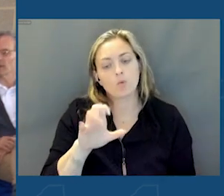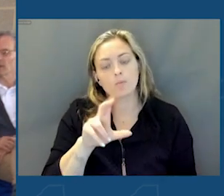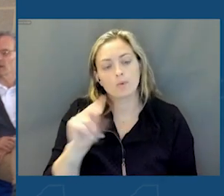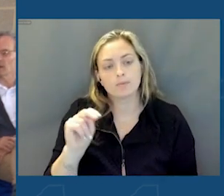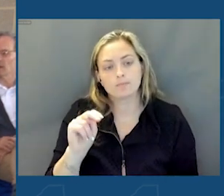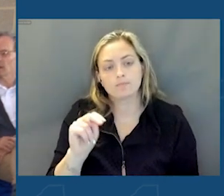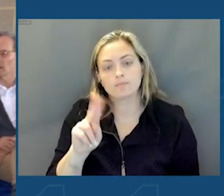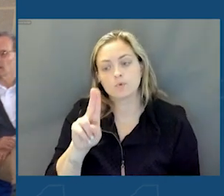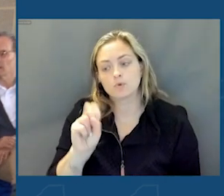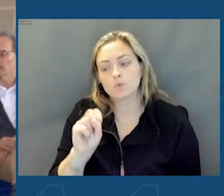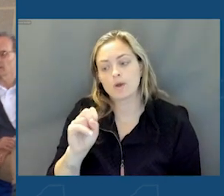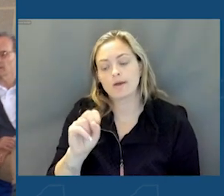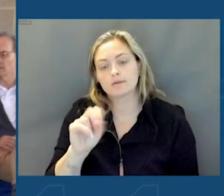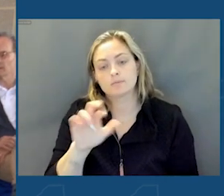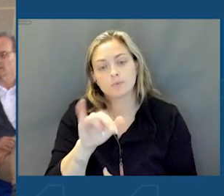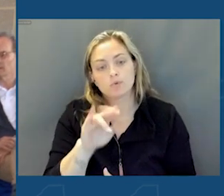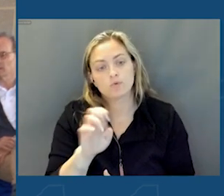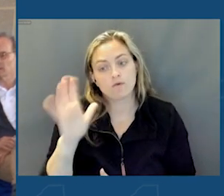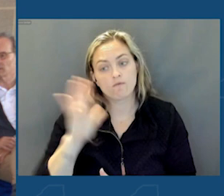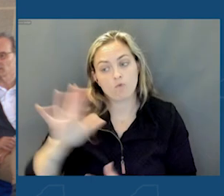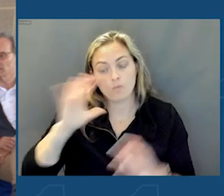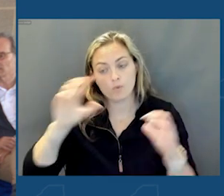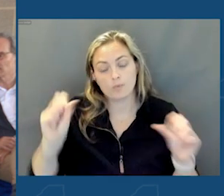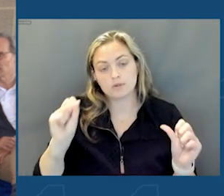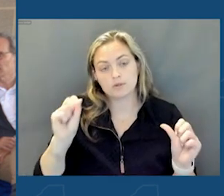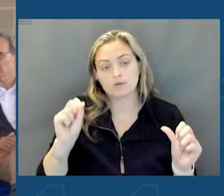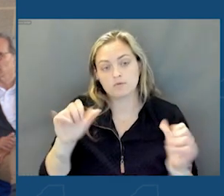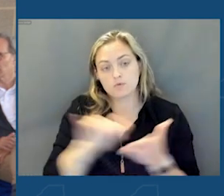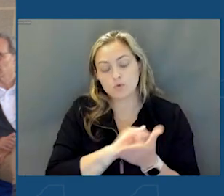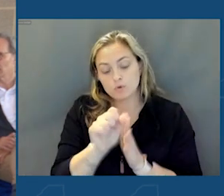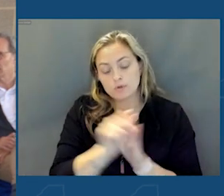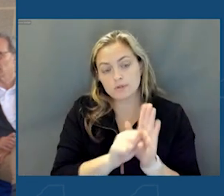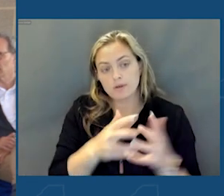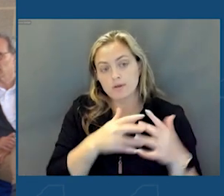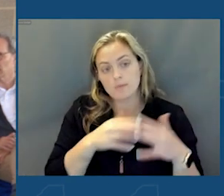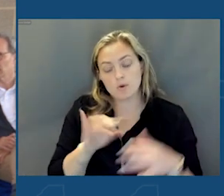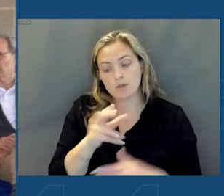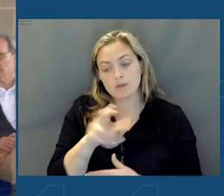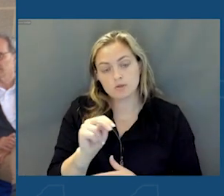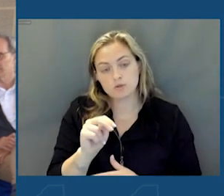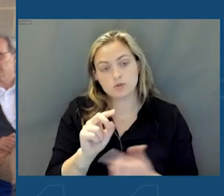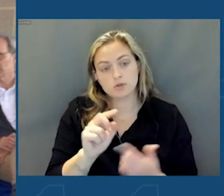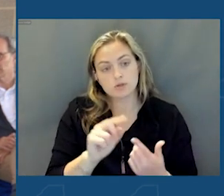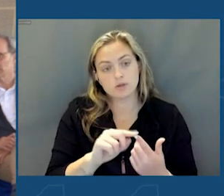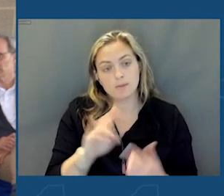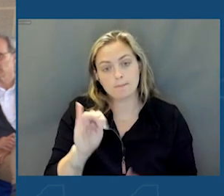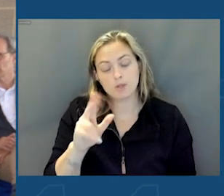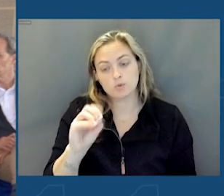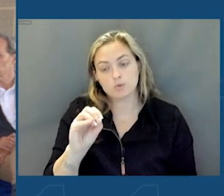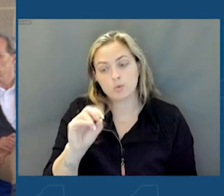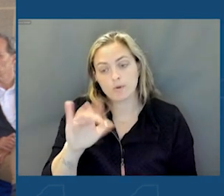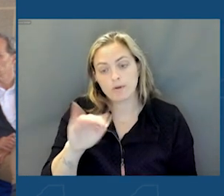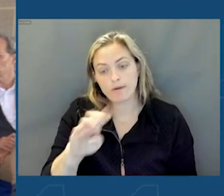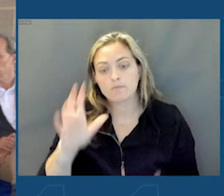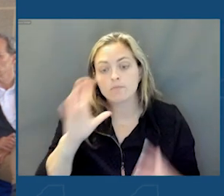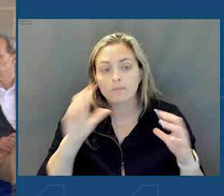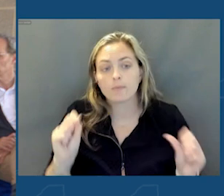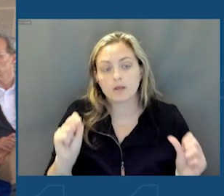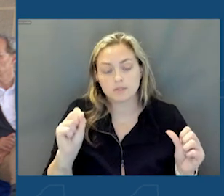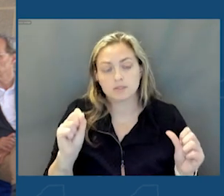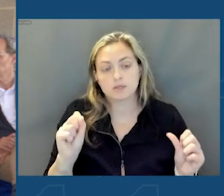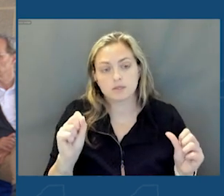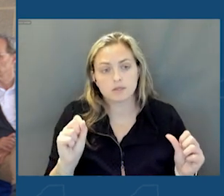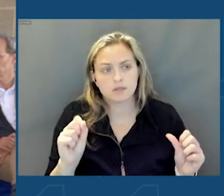U.S. Marine Corps, former president of the New York State American Legion. Menzo Case, president, and I